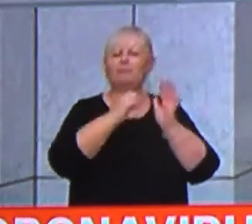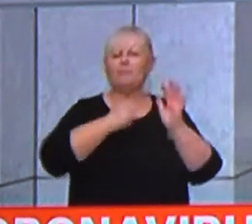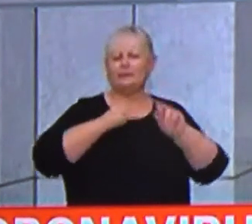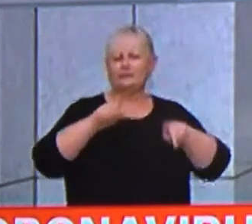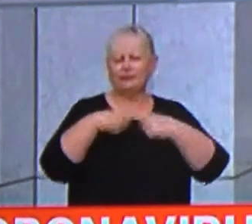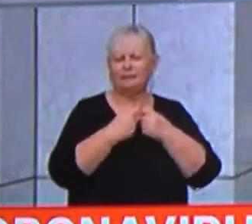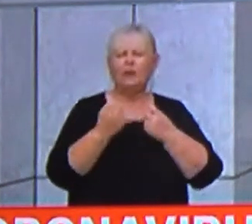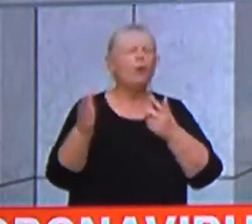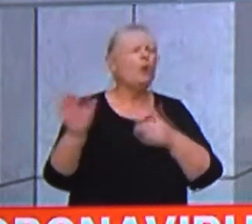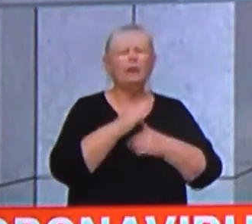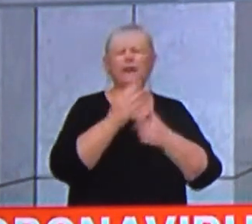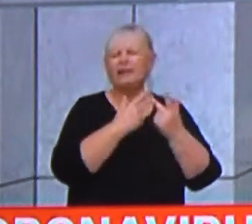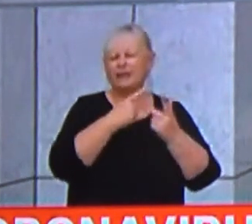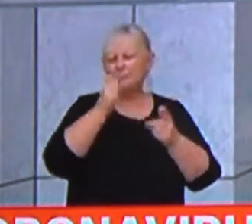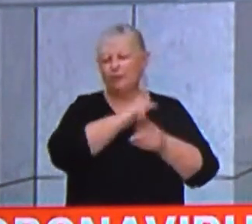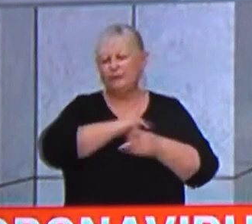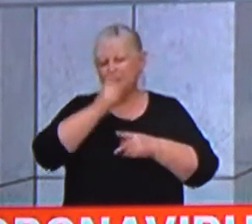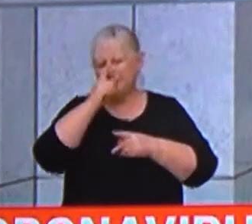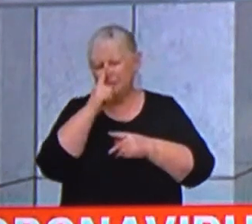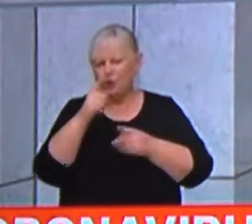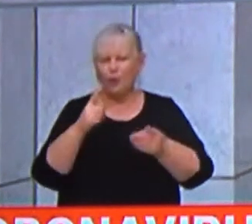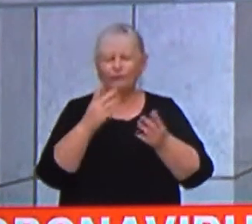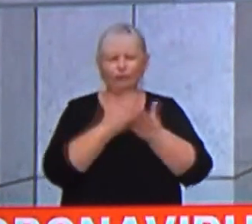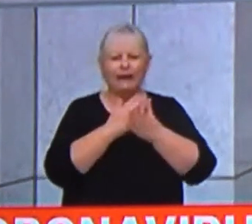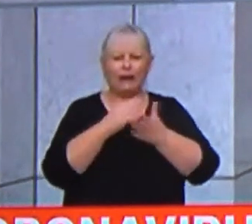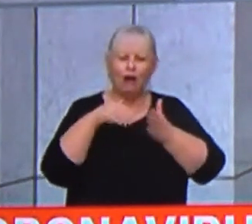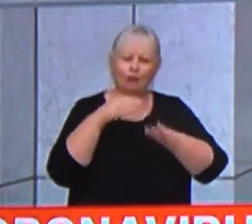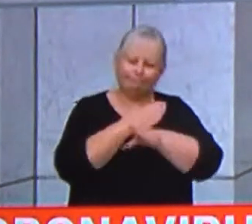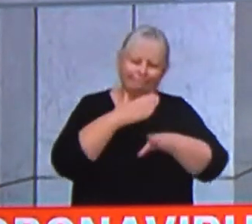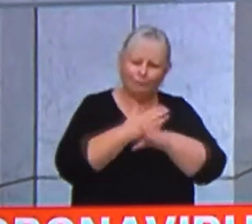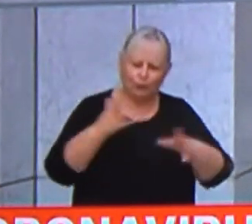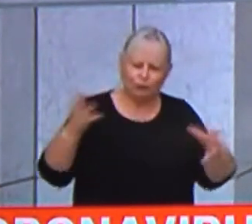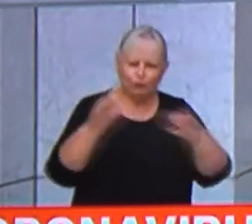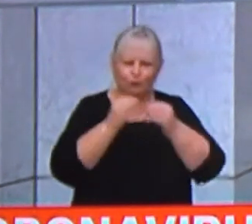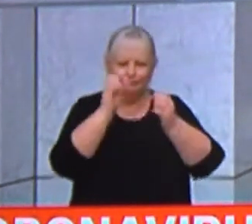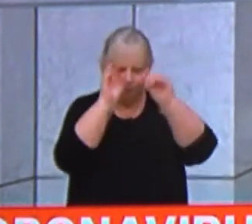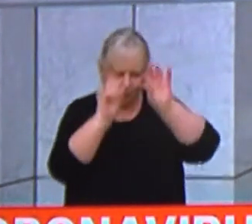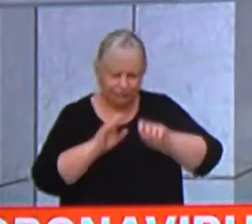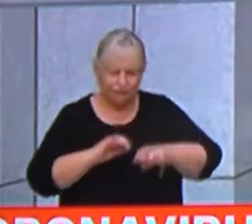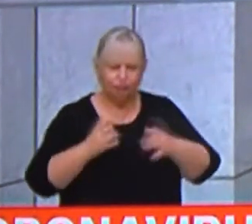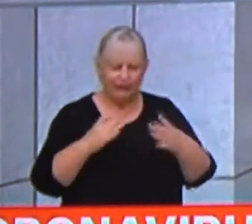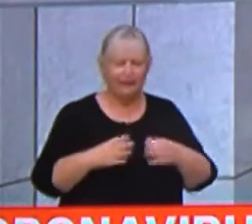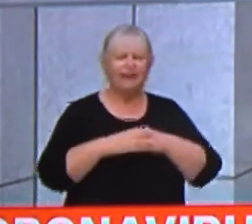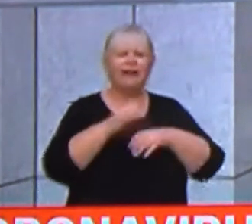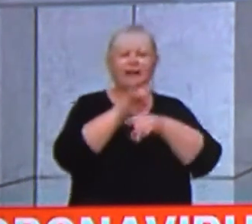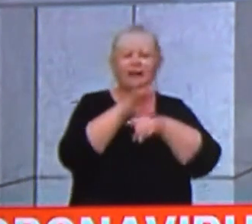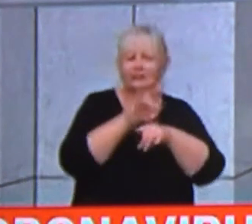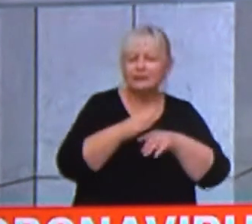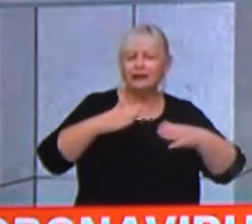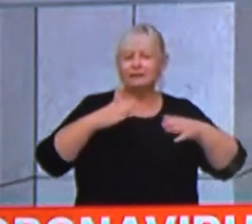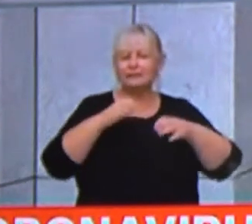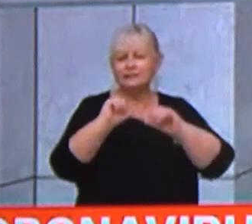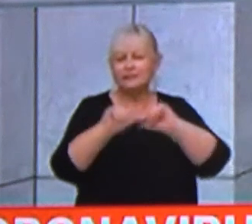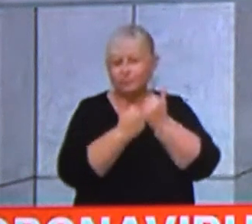that people may have in relation to the coronavirus or other issues, and the ability to get the